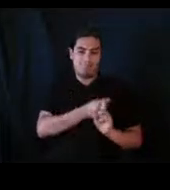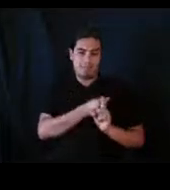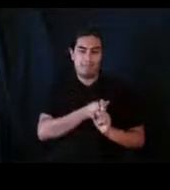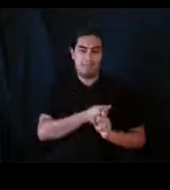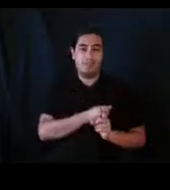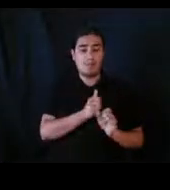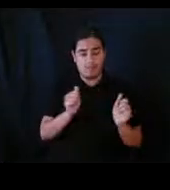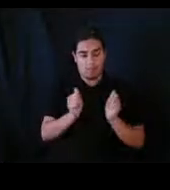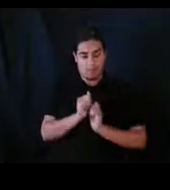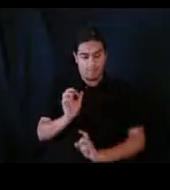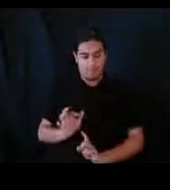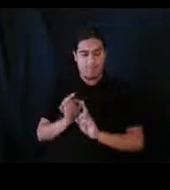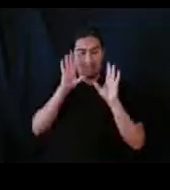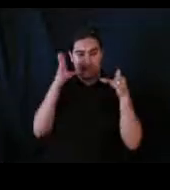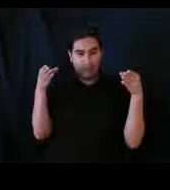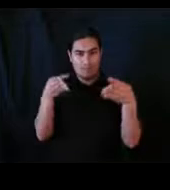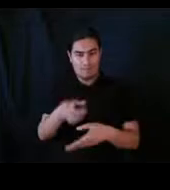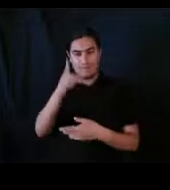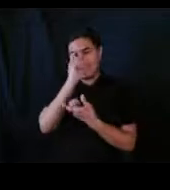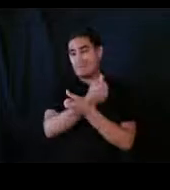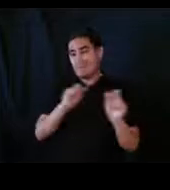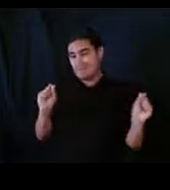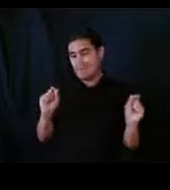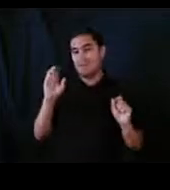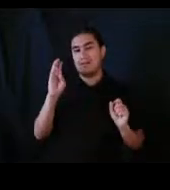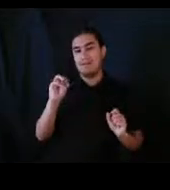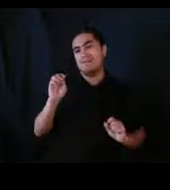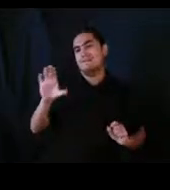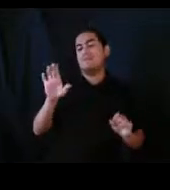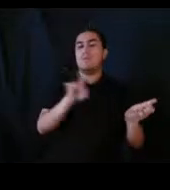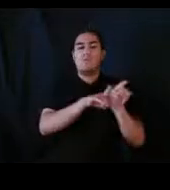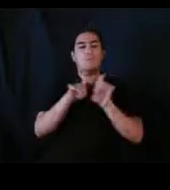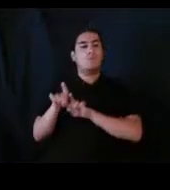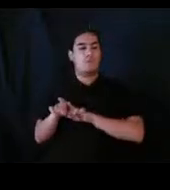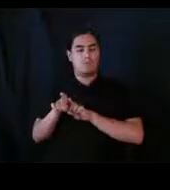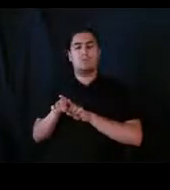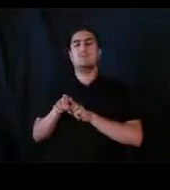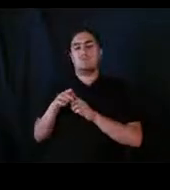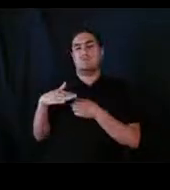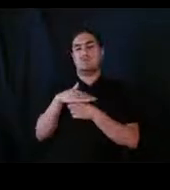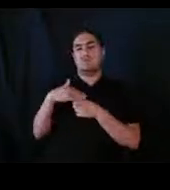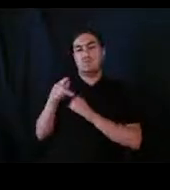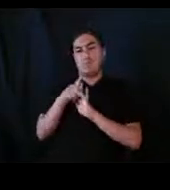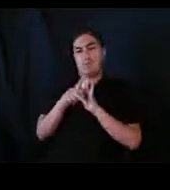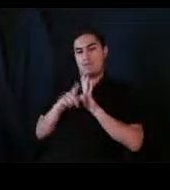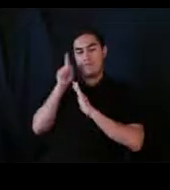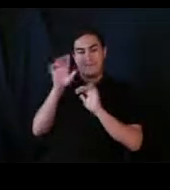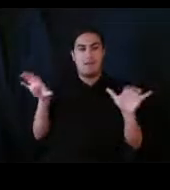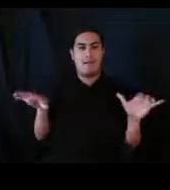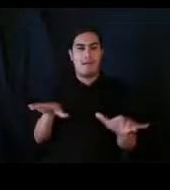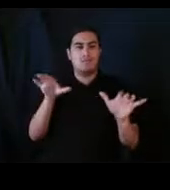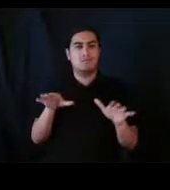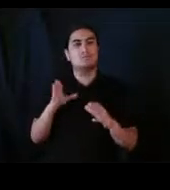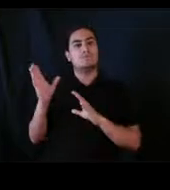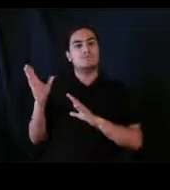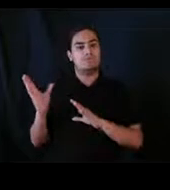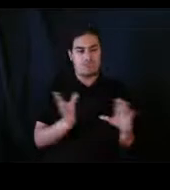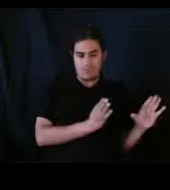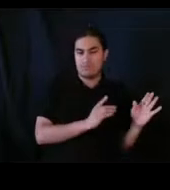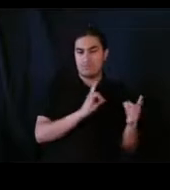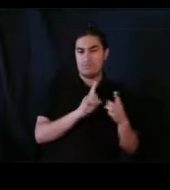specific focus on safety mtc is also developing its regional vision zero policy to support actions and strategies for